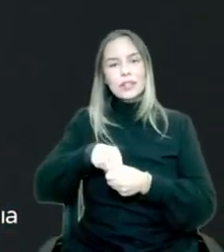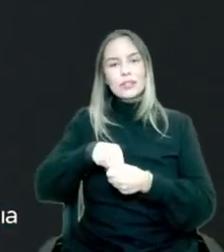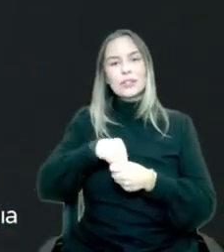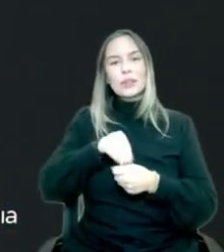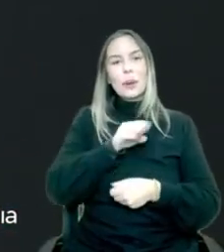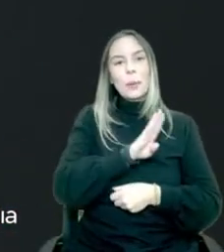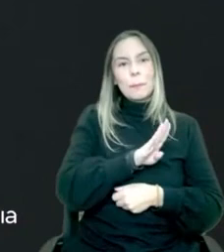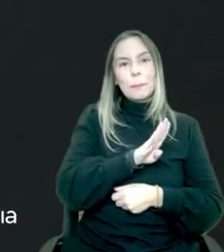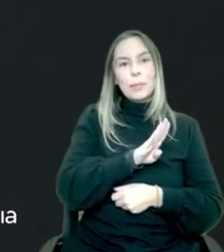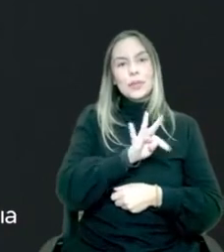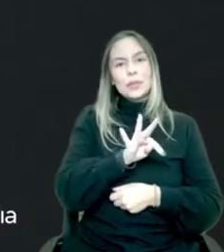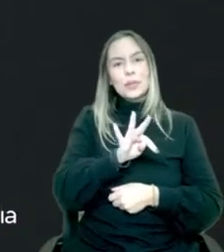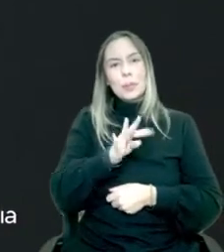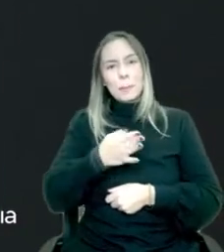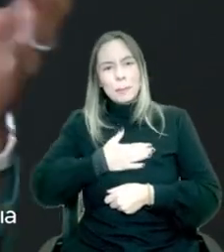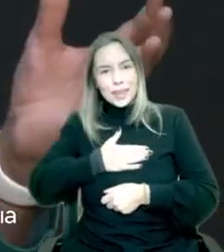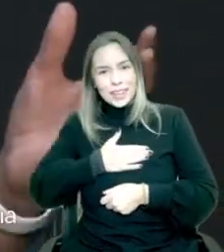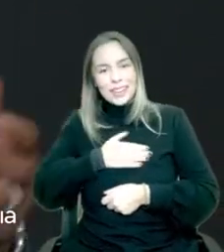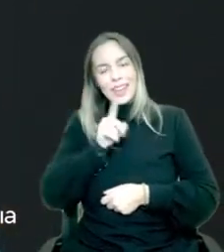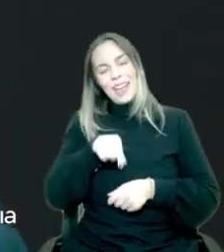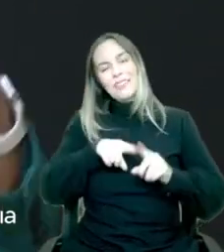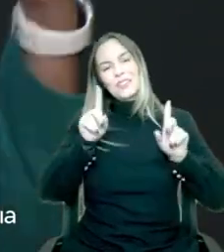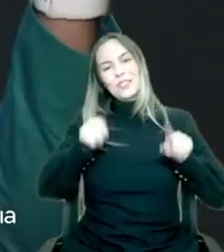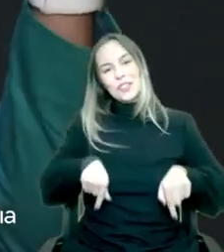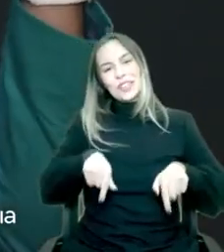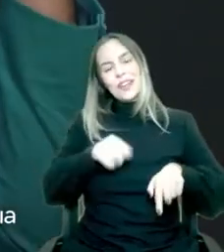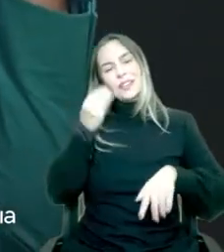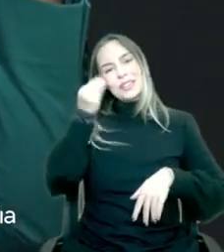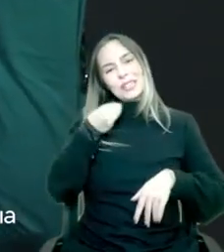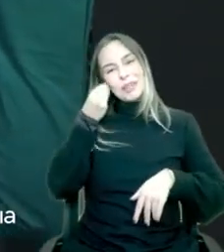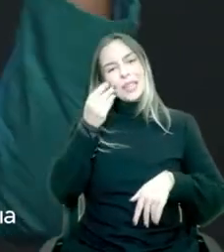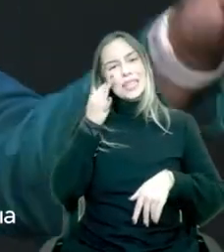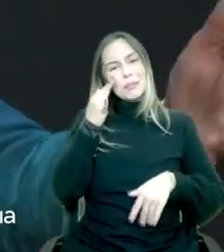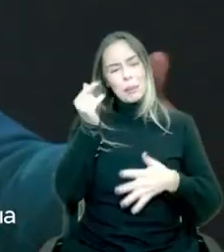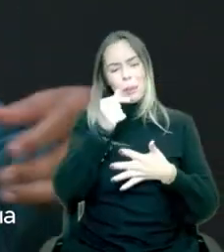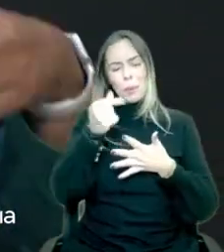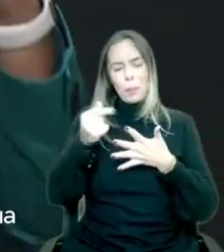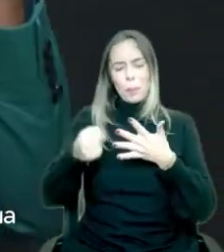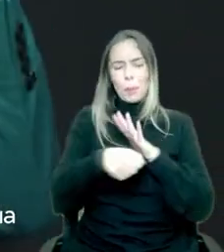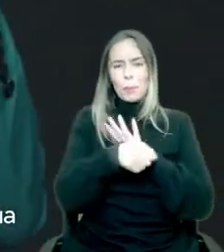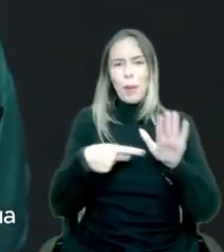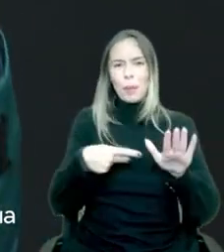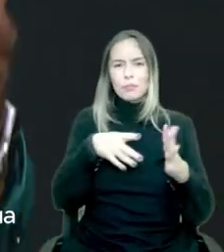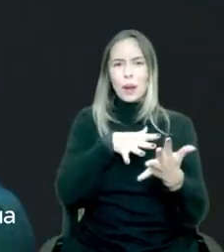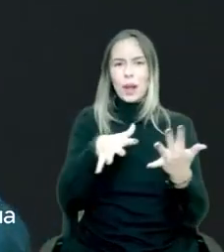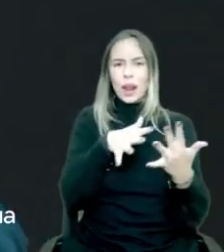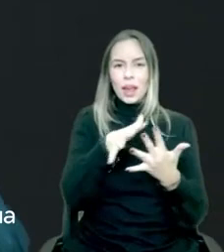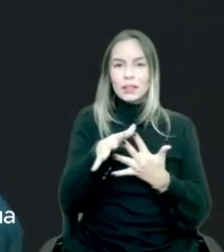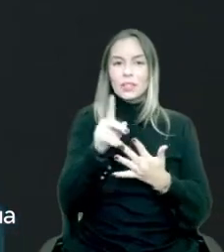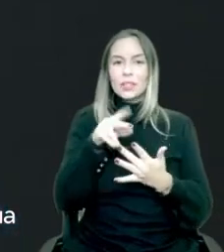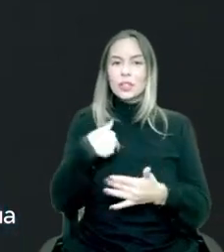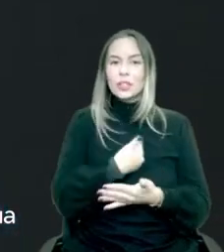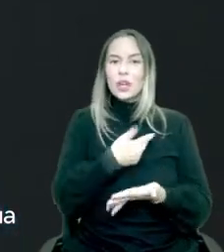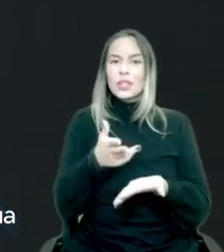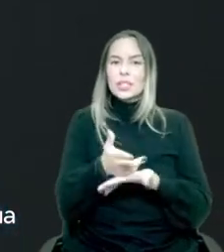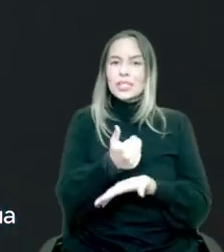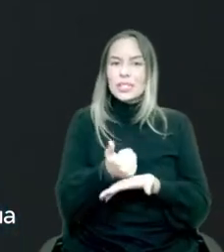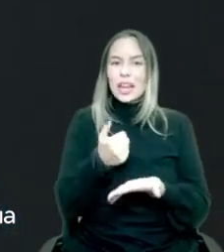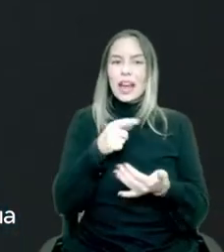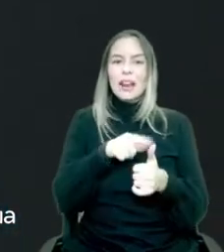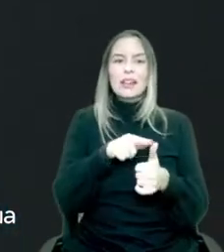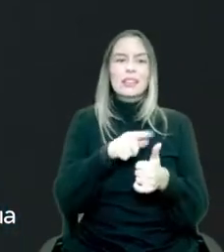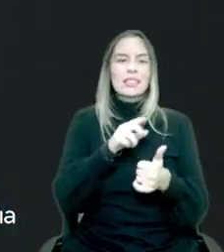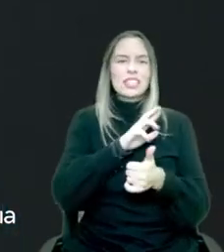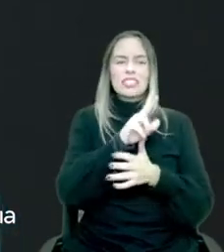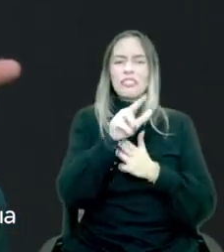experience. And you can imagine all the apps across that. So we're designing for fleet drivers and different businesses to consumers